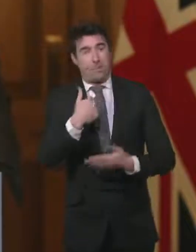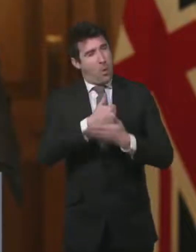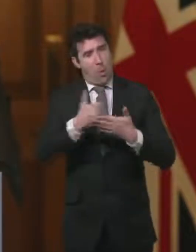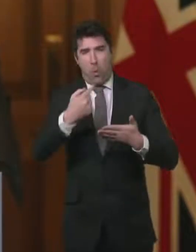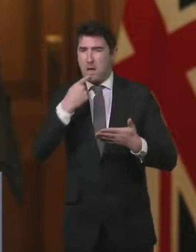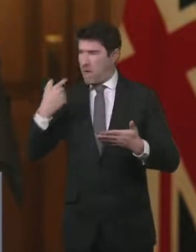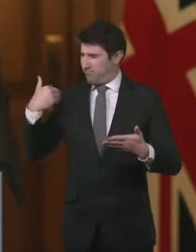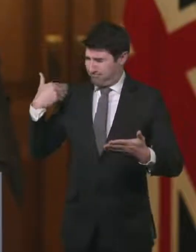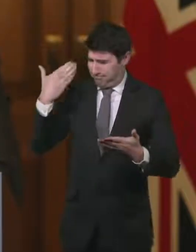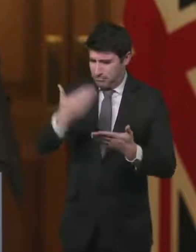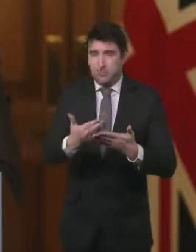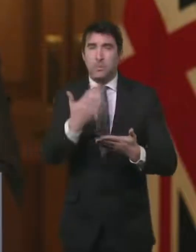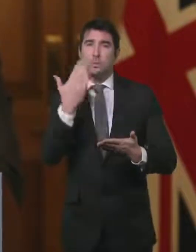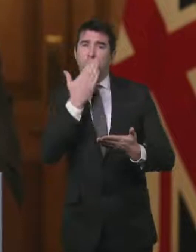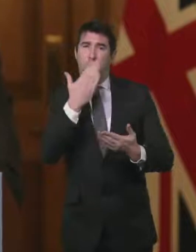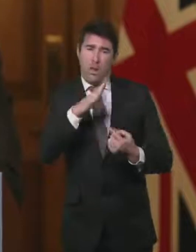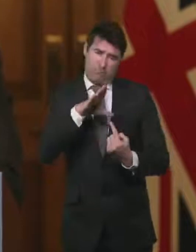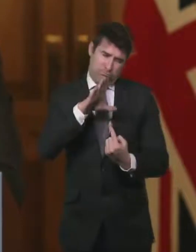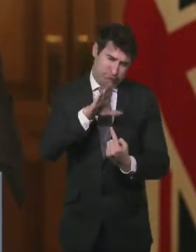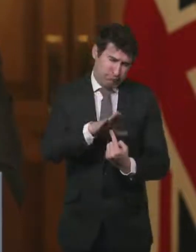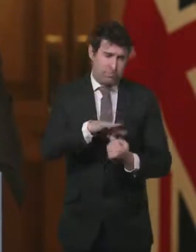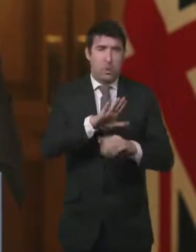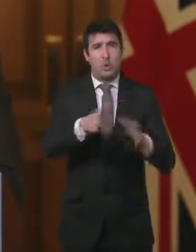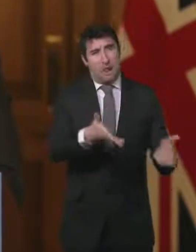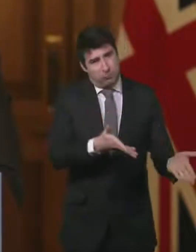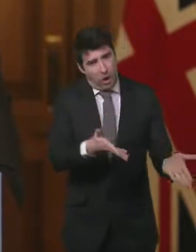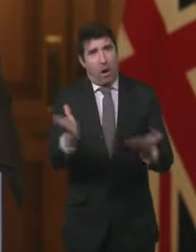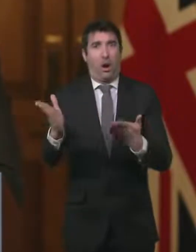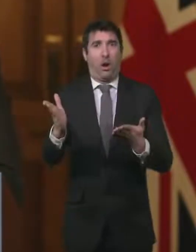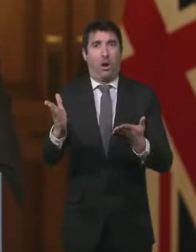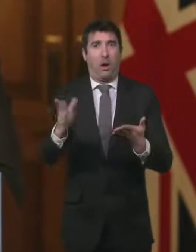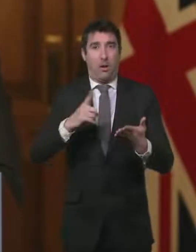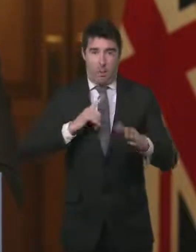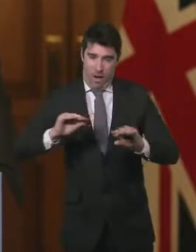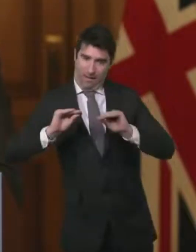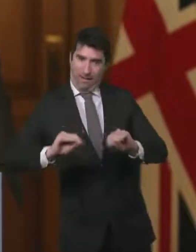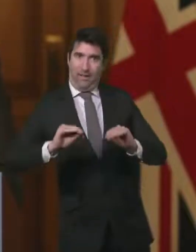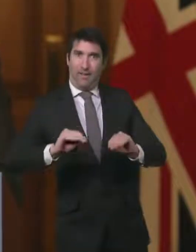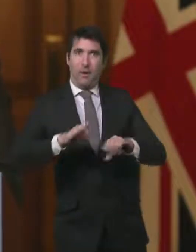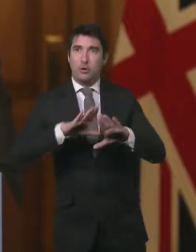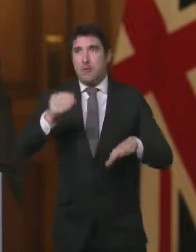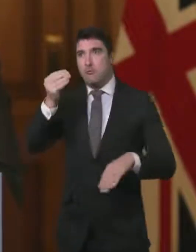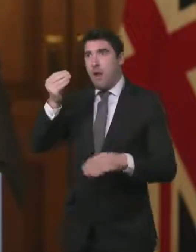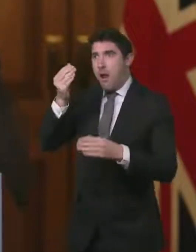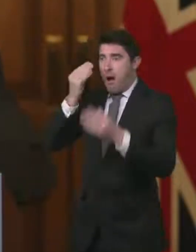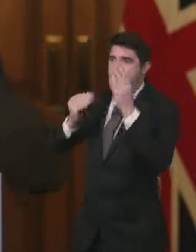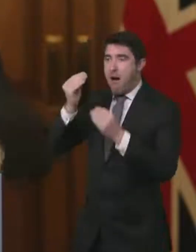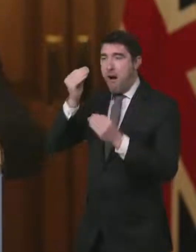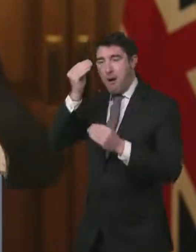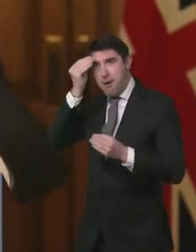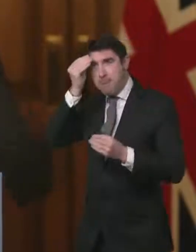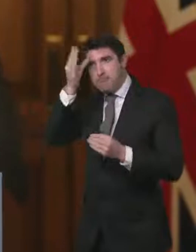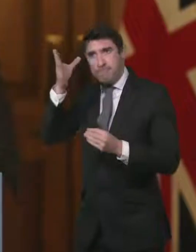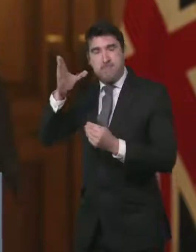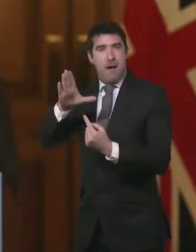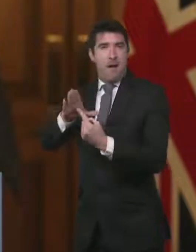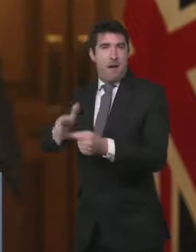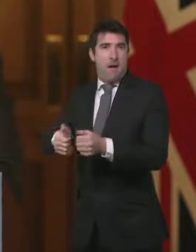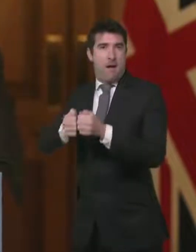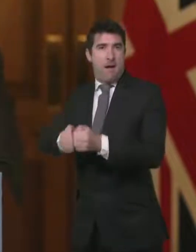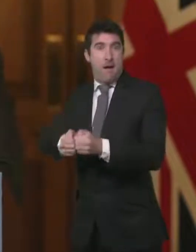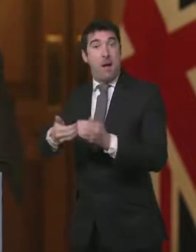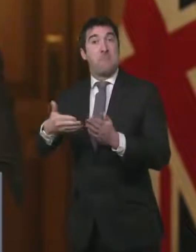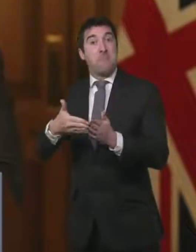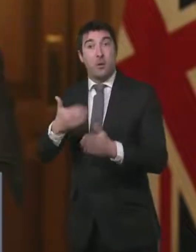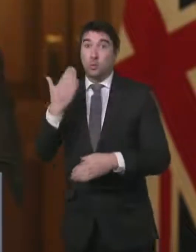that schools are safe. But we must face the reality that the sheer pace of the